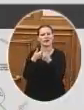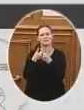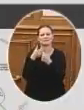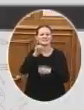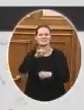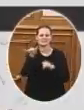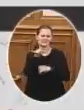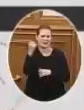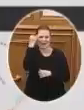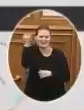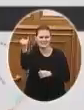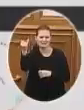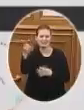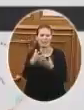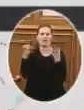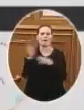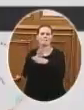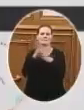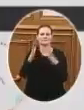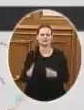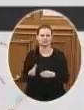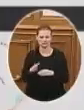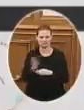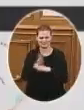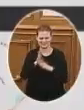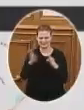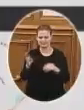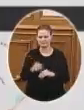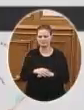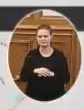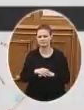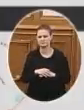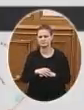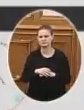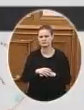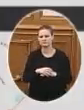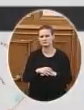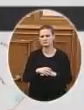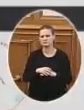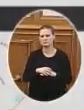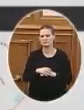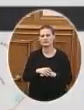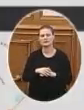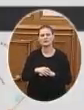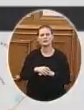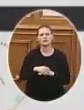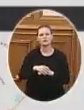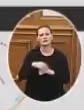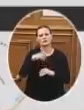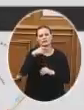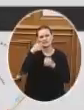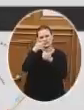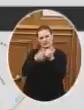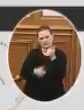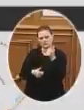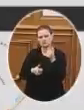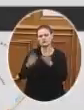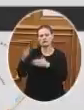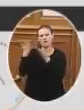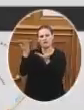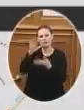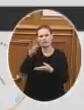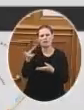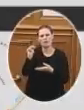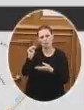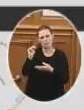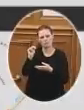Muni plan. The regional partners that we've been working with all along have also offered their own augmentations. Golden Gate Transit, for instance. You